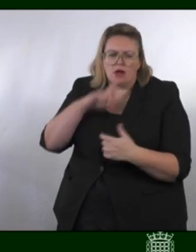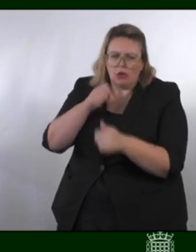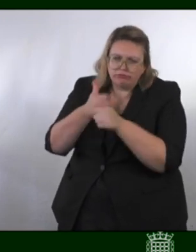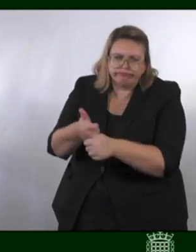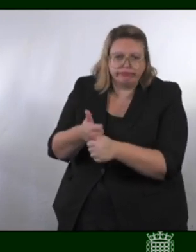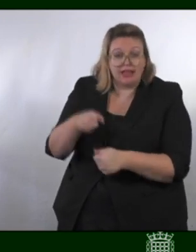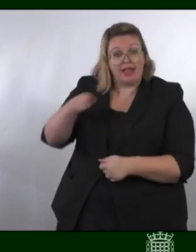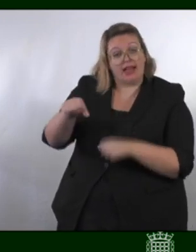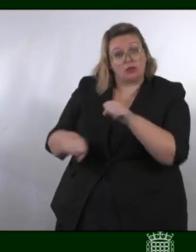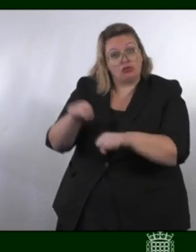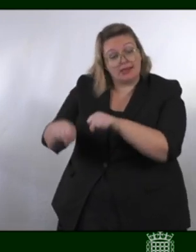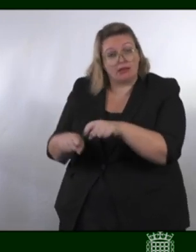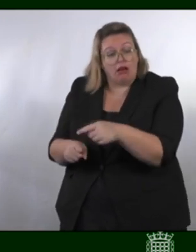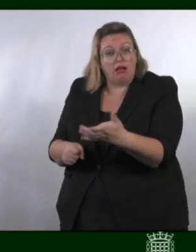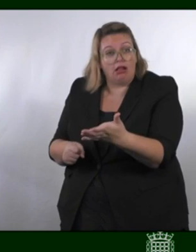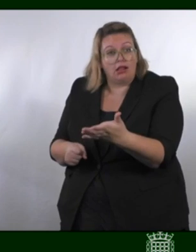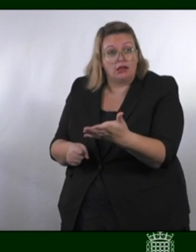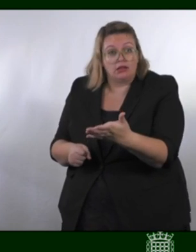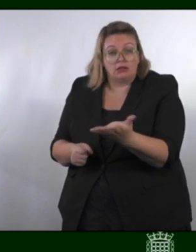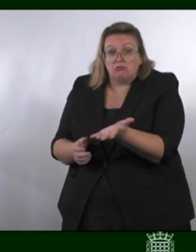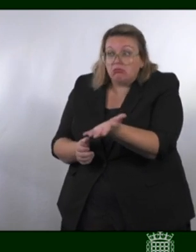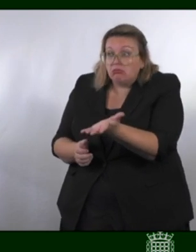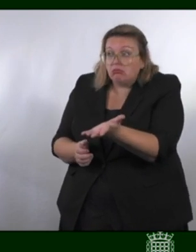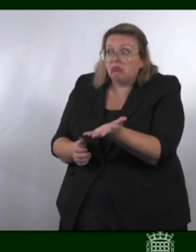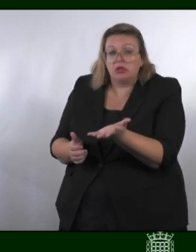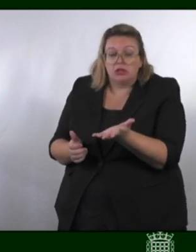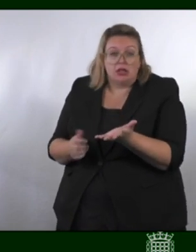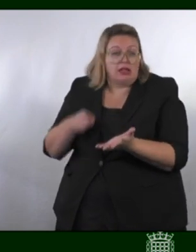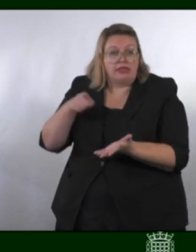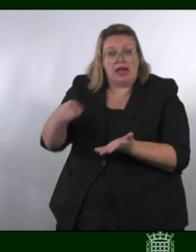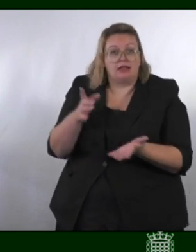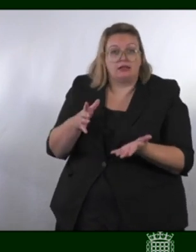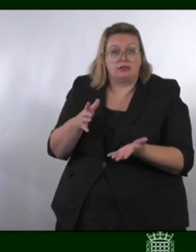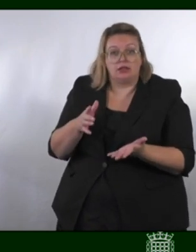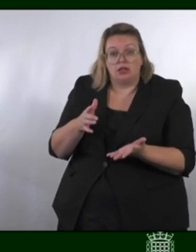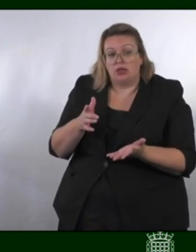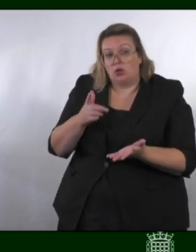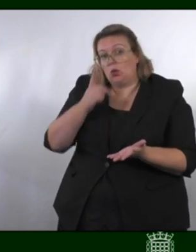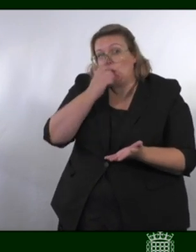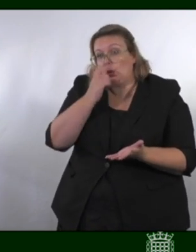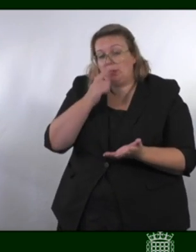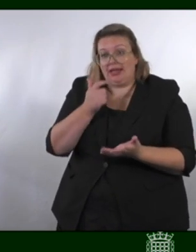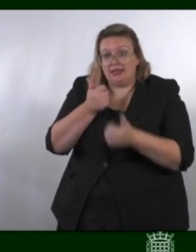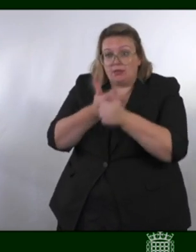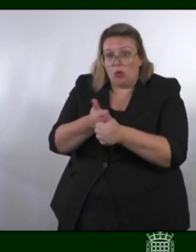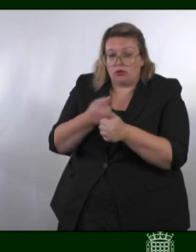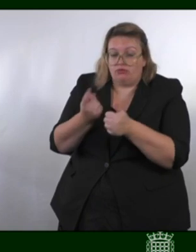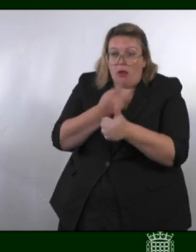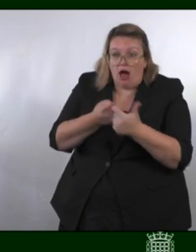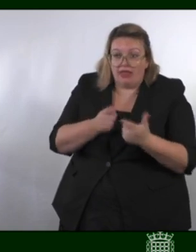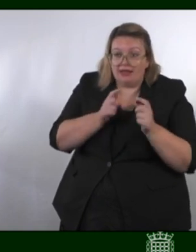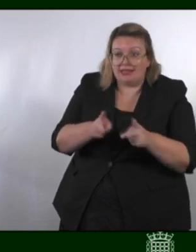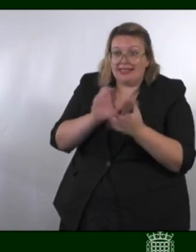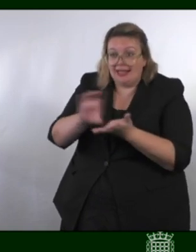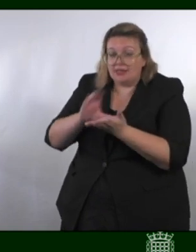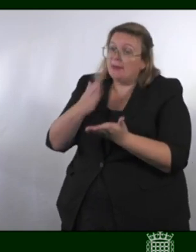tricycle he mentions is eligible for a number of the schemes that I can immediately call to mind. But if he cares to write to me,